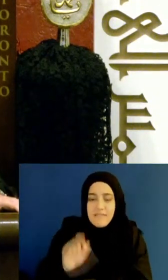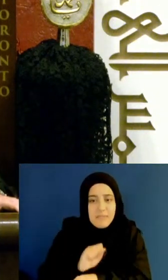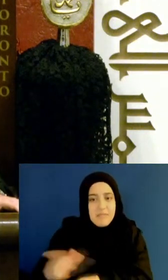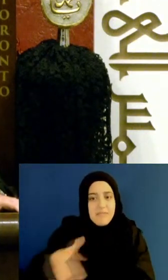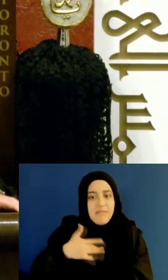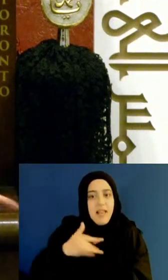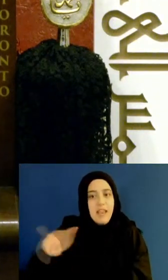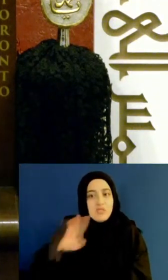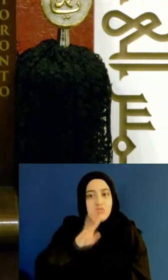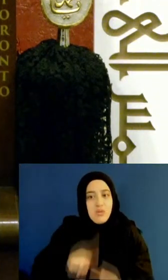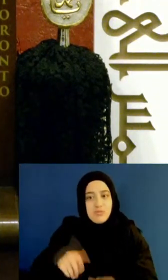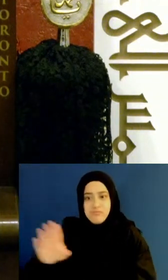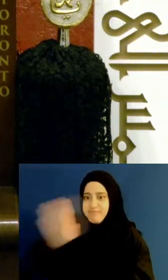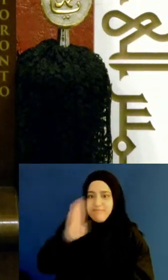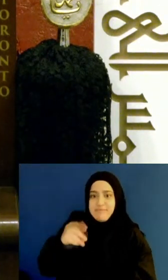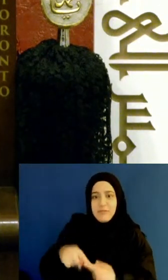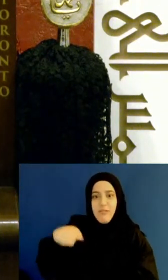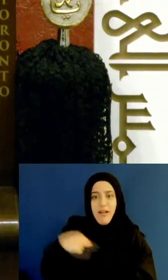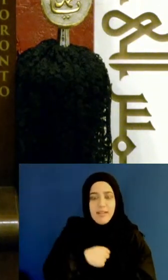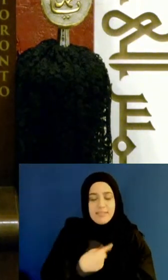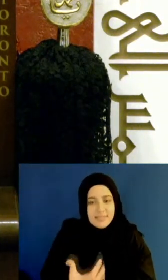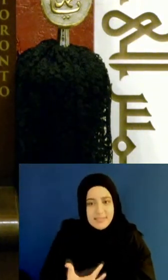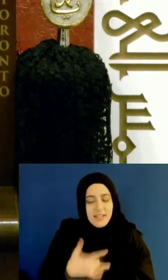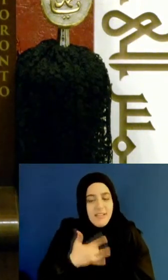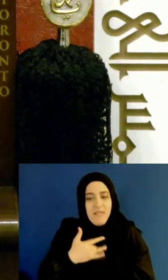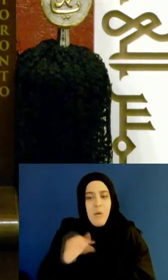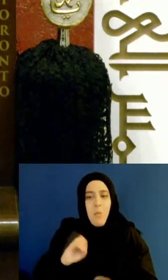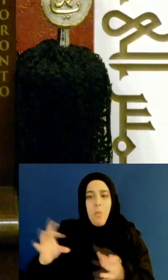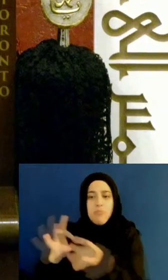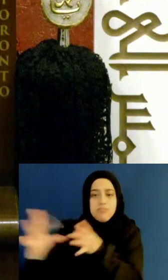Allahumma salli ala Muhammad wa ala Muhammad wa ajjal faraja.